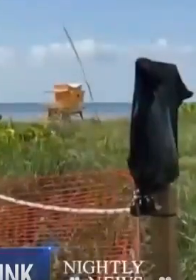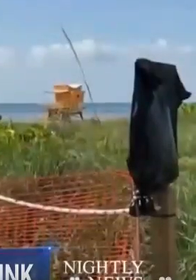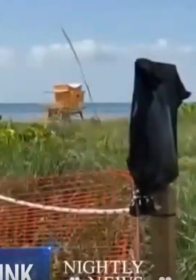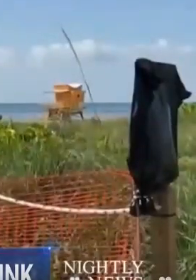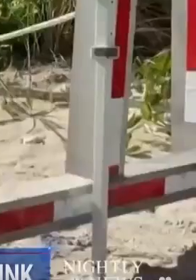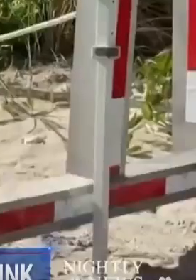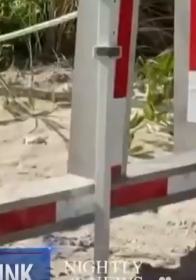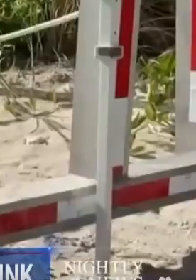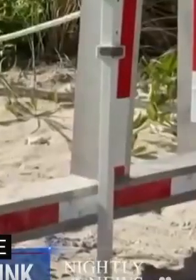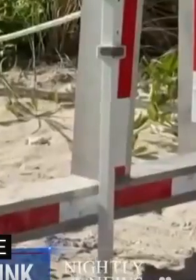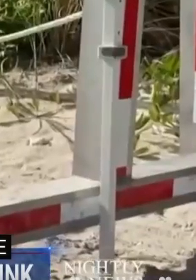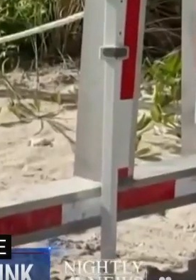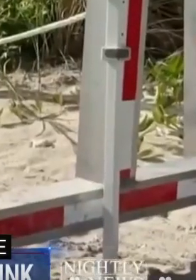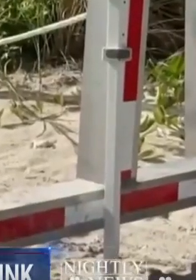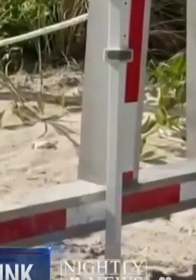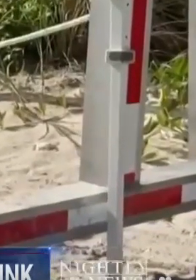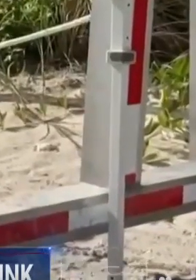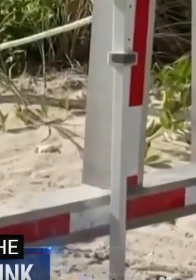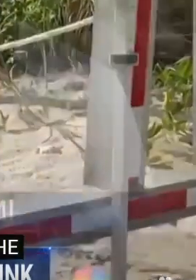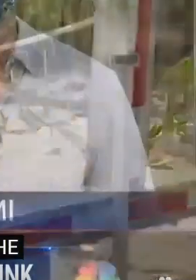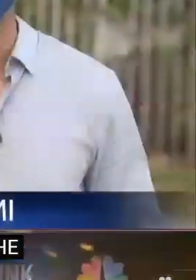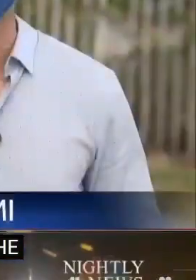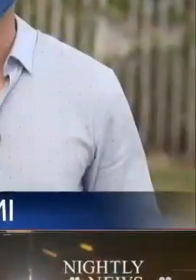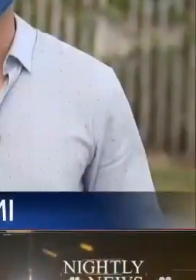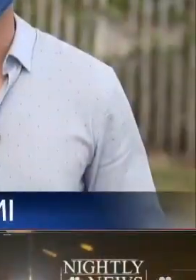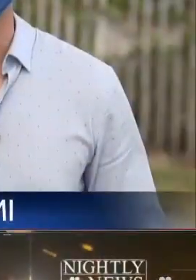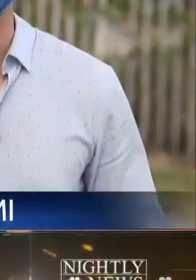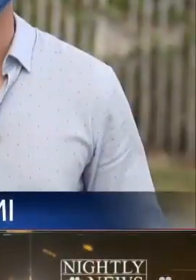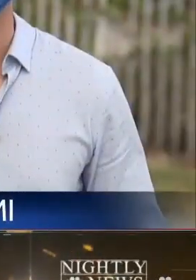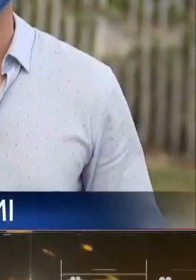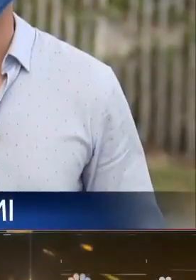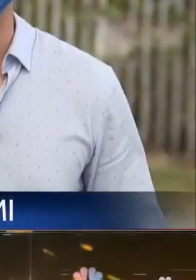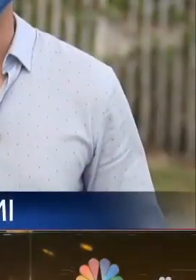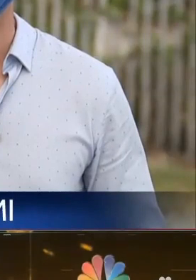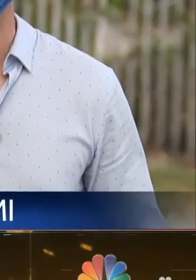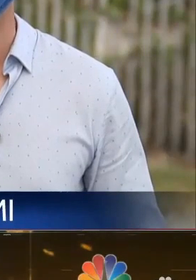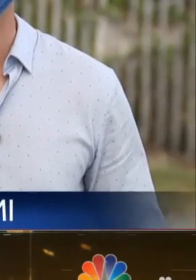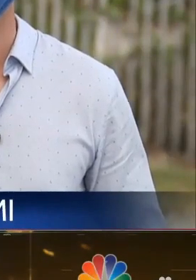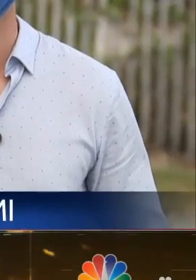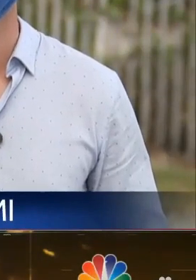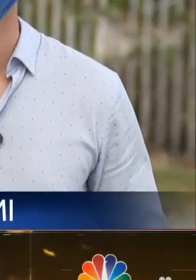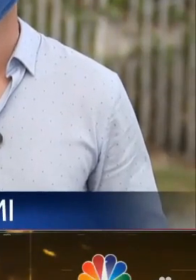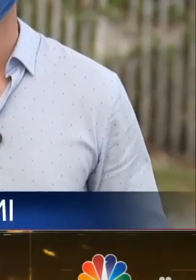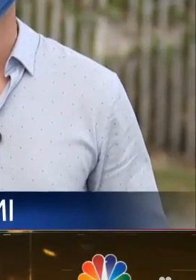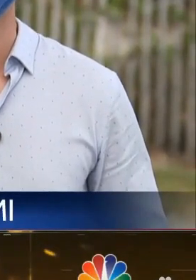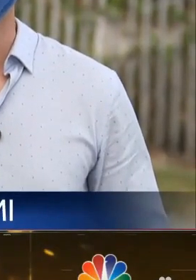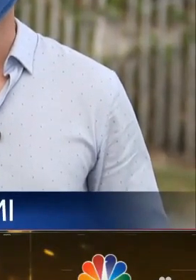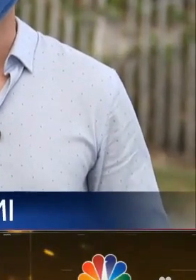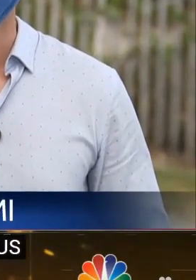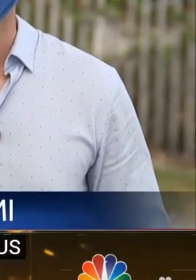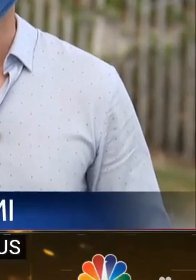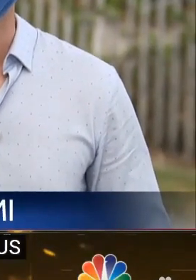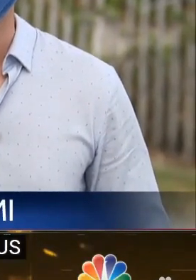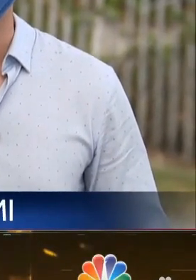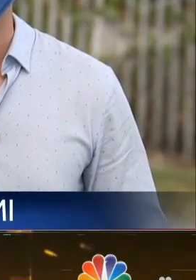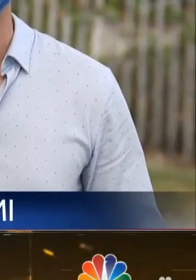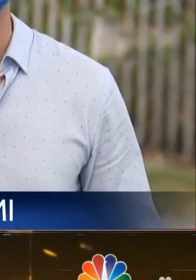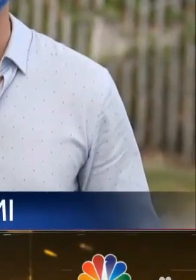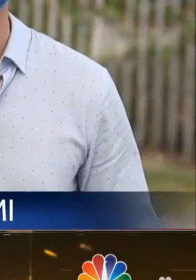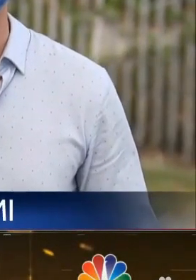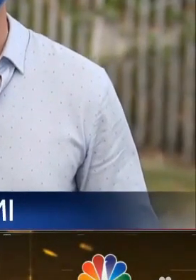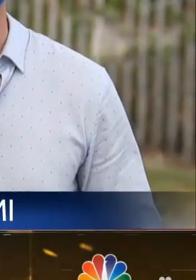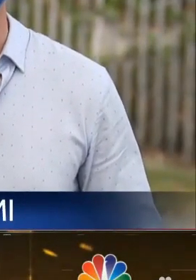new tyrant, the virus. And Sam Brock joins us now. Sam, what are health officials you've been speaking to saying about cases